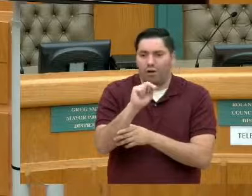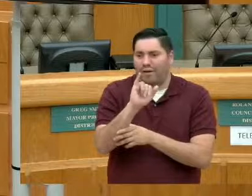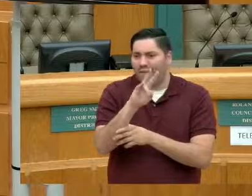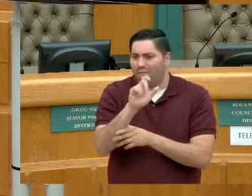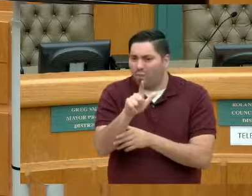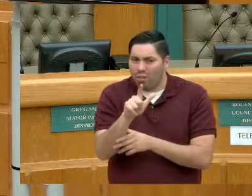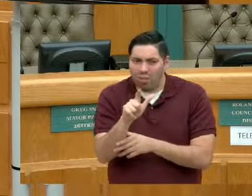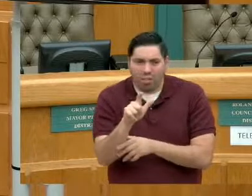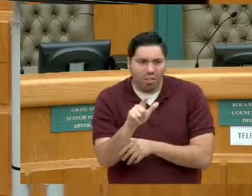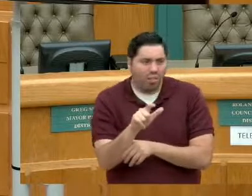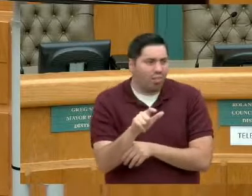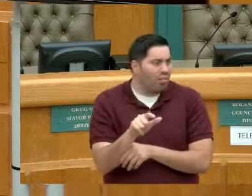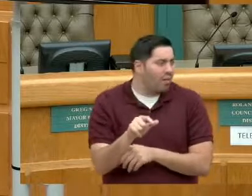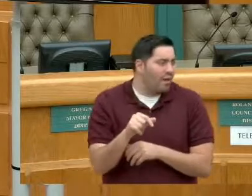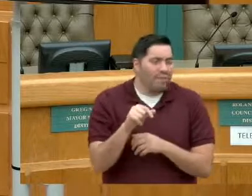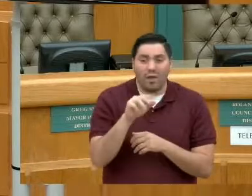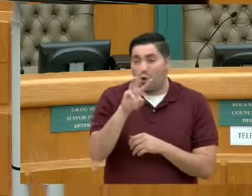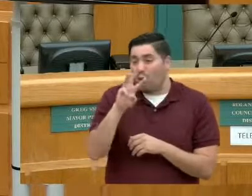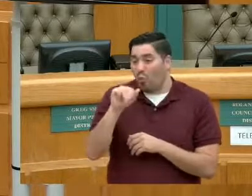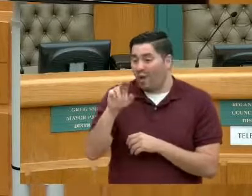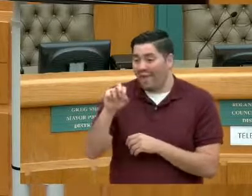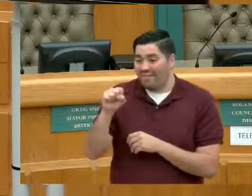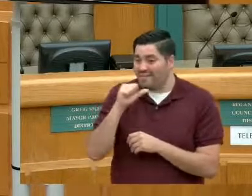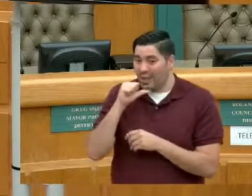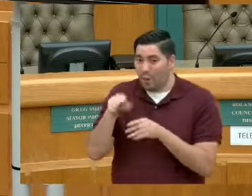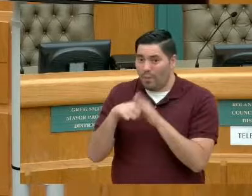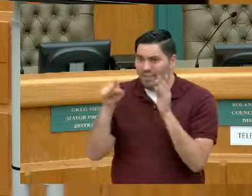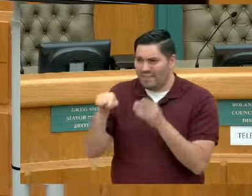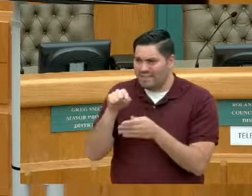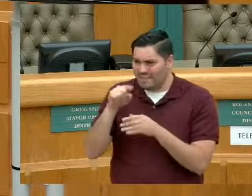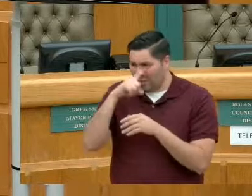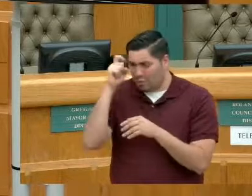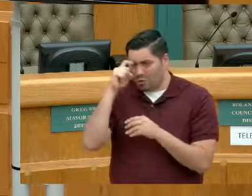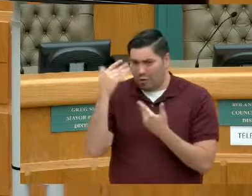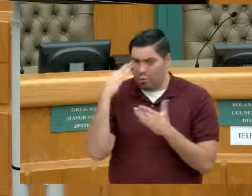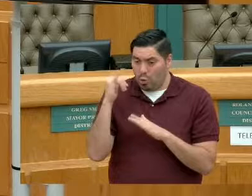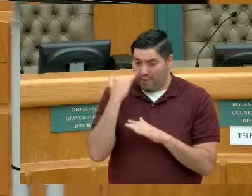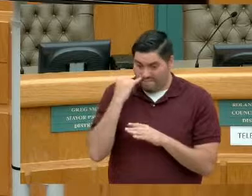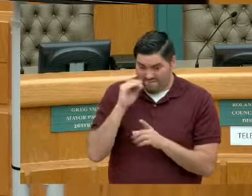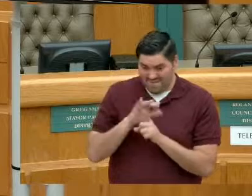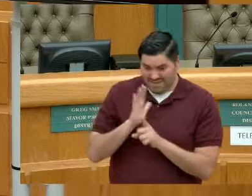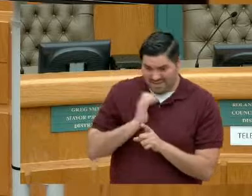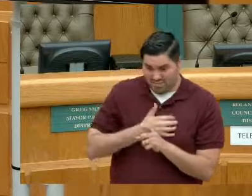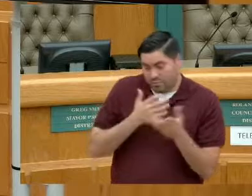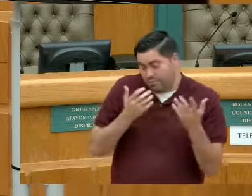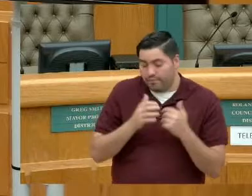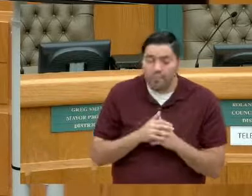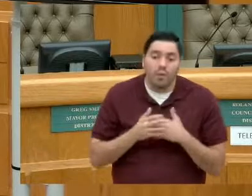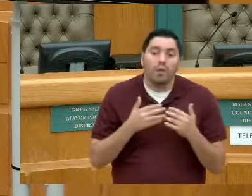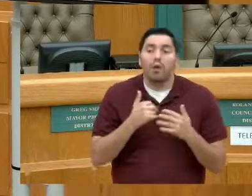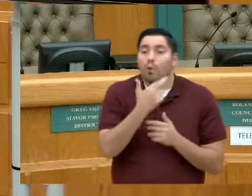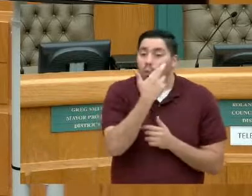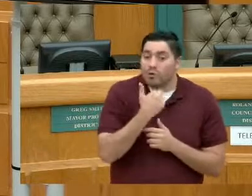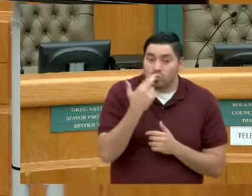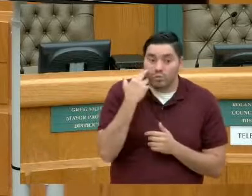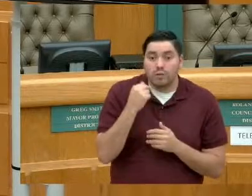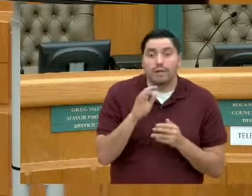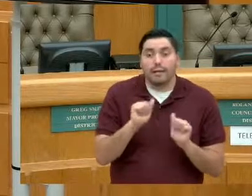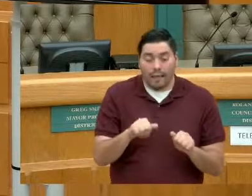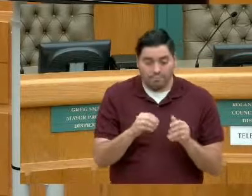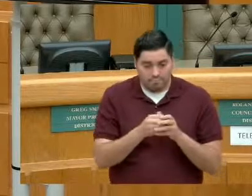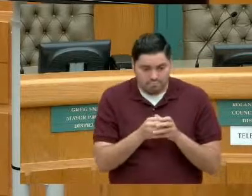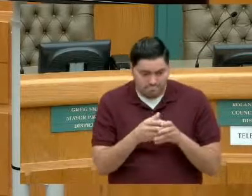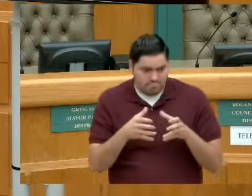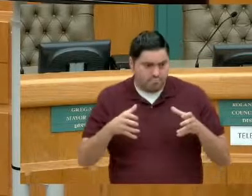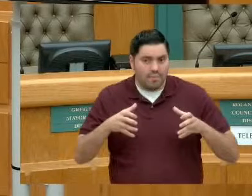Waves is not open this summer, so I don't know how that directly affects us, but there you go. Restaurants may expand their maximum